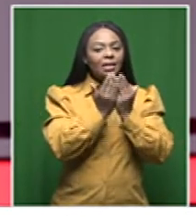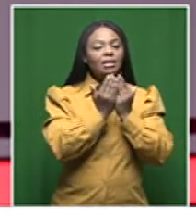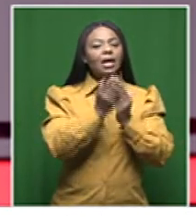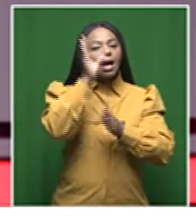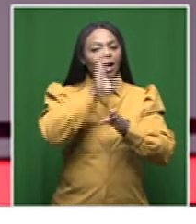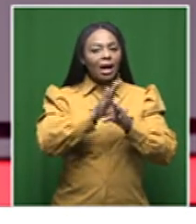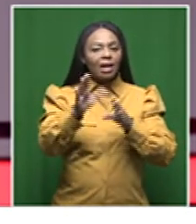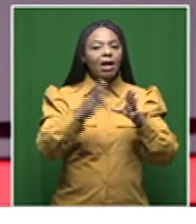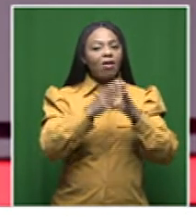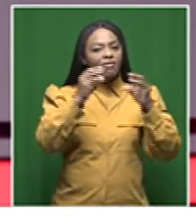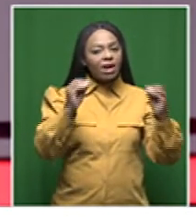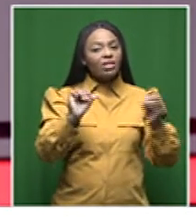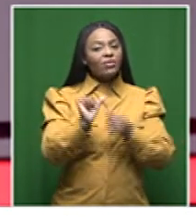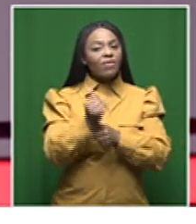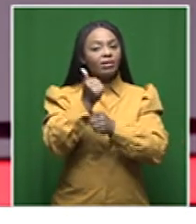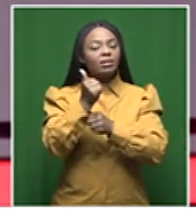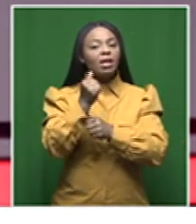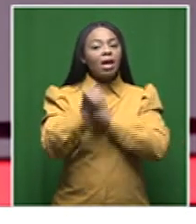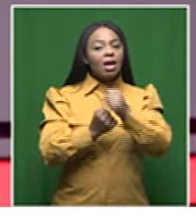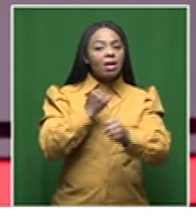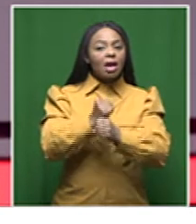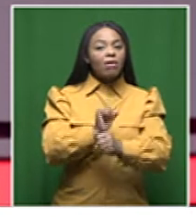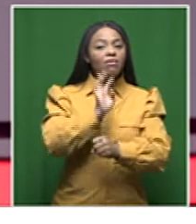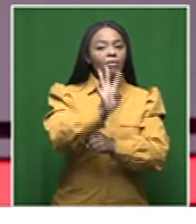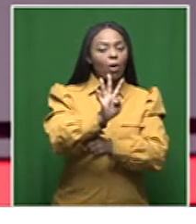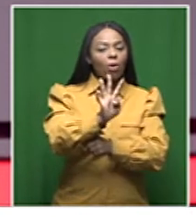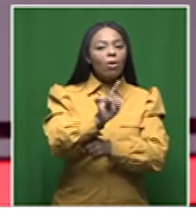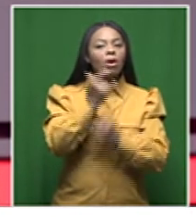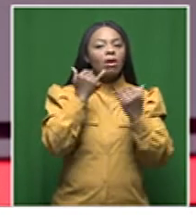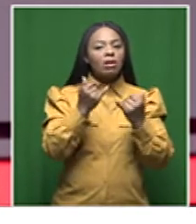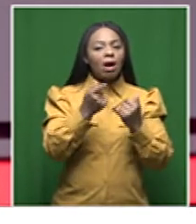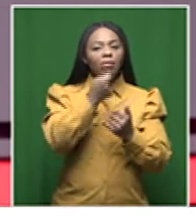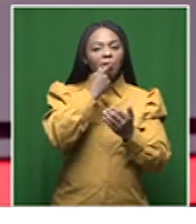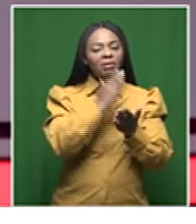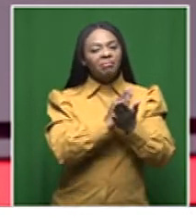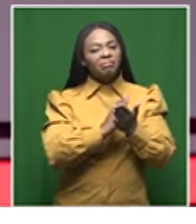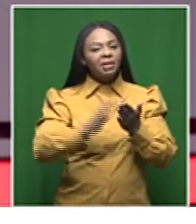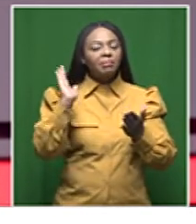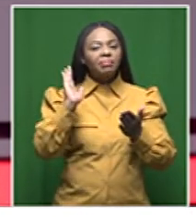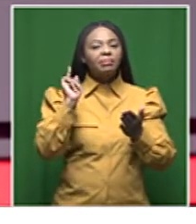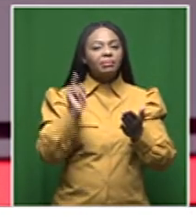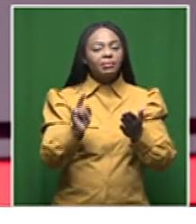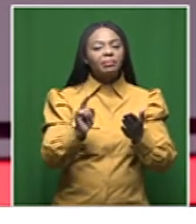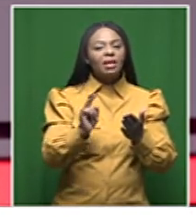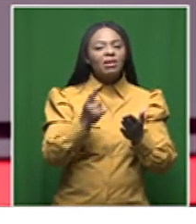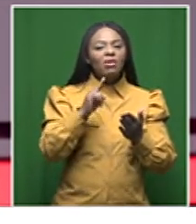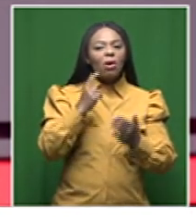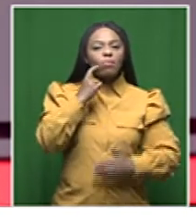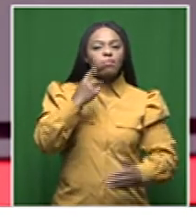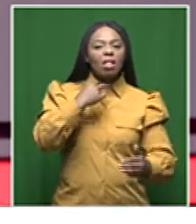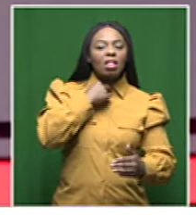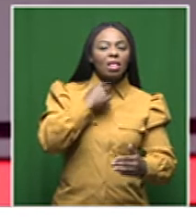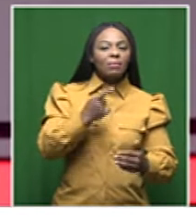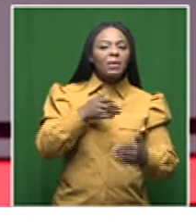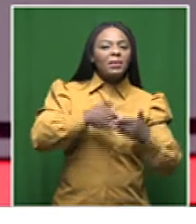careers. Then after 4 years, we went off contraceptives. And then 2 or 3 years later, we saw that